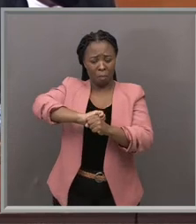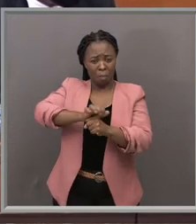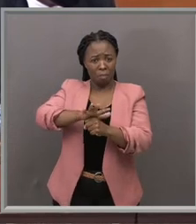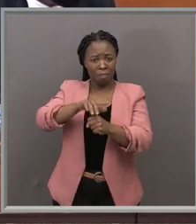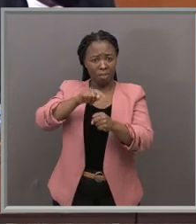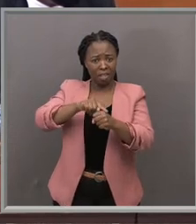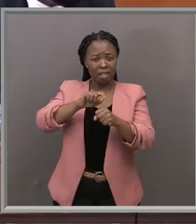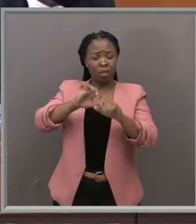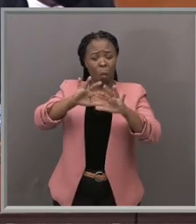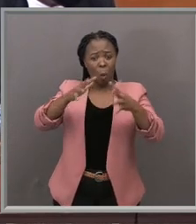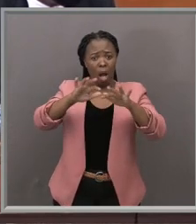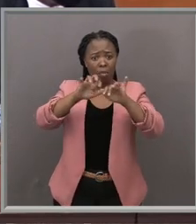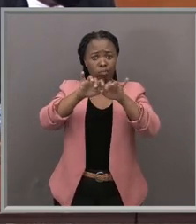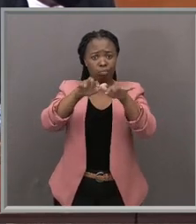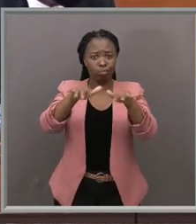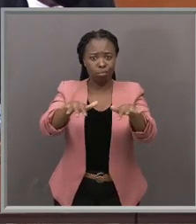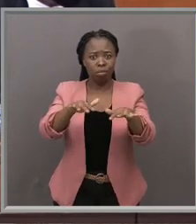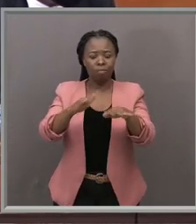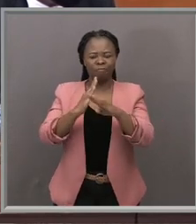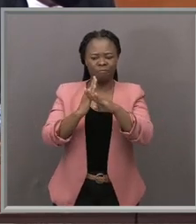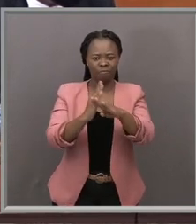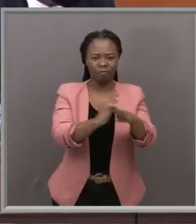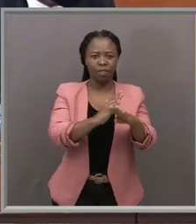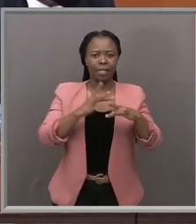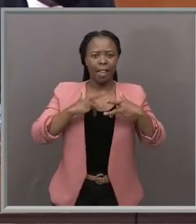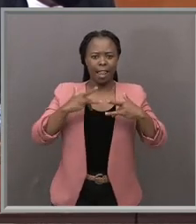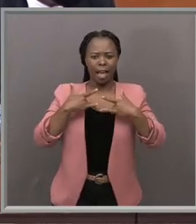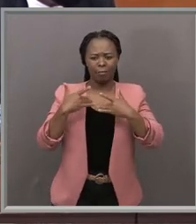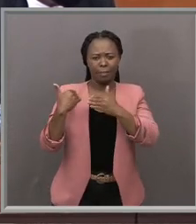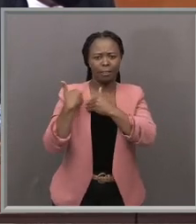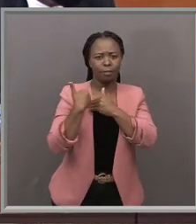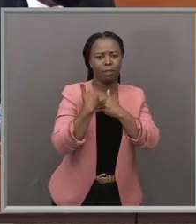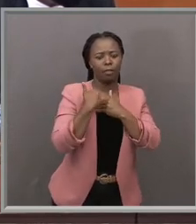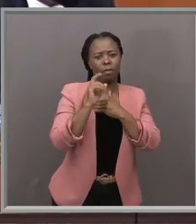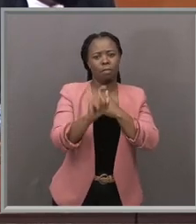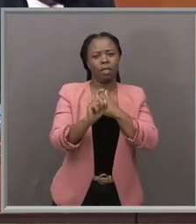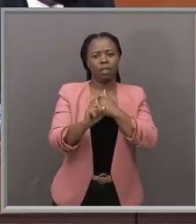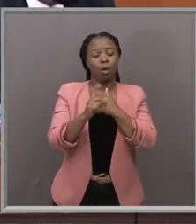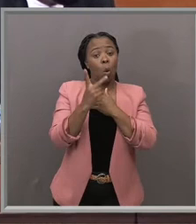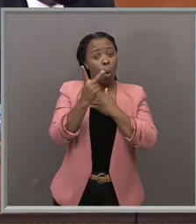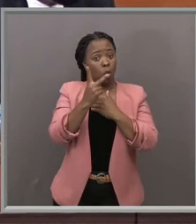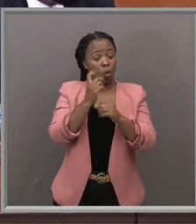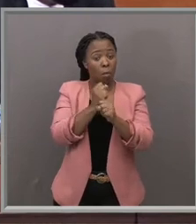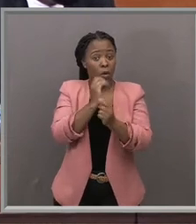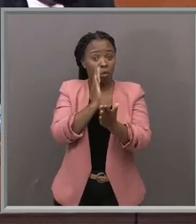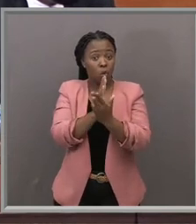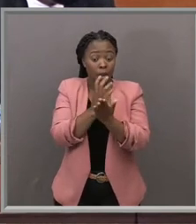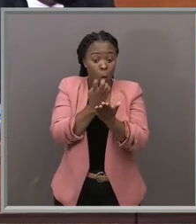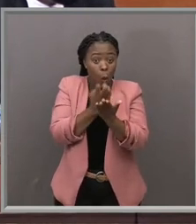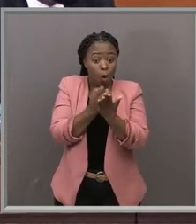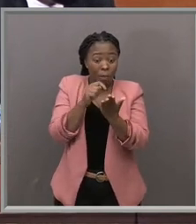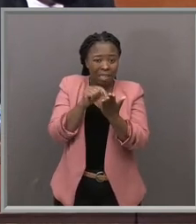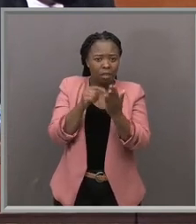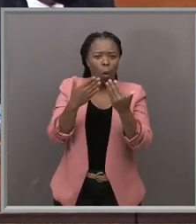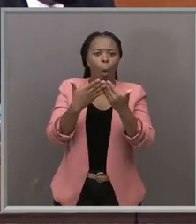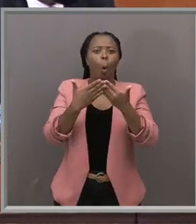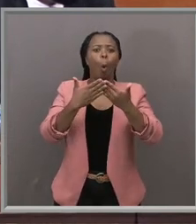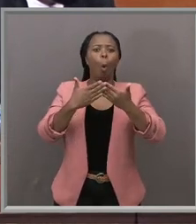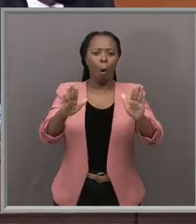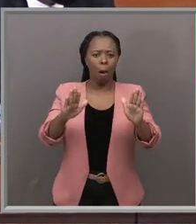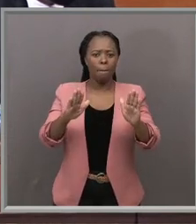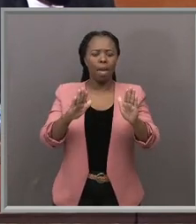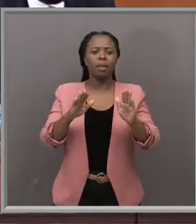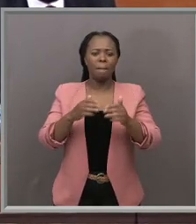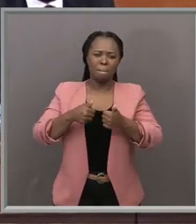save more lives and enable our economy to open and recover fully. We